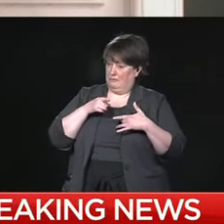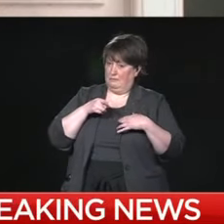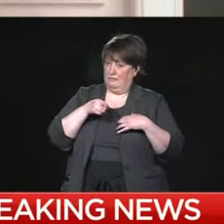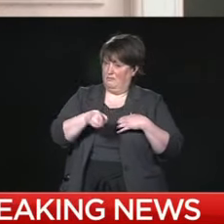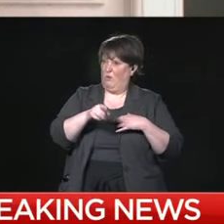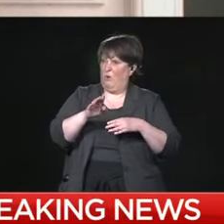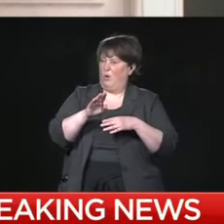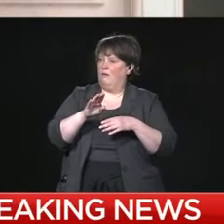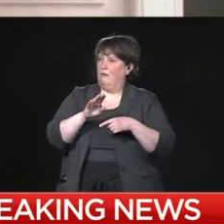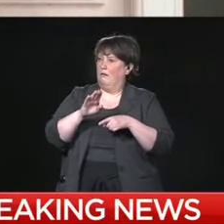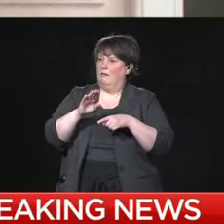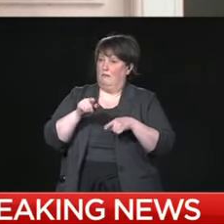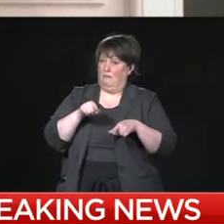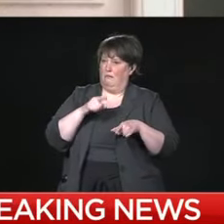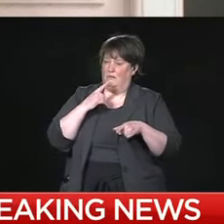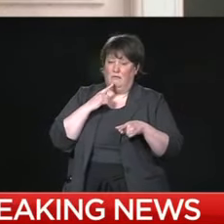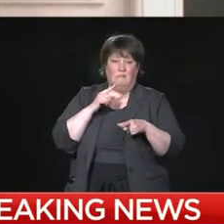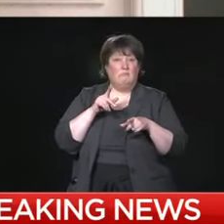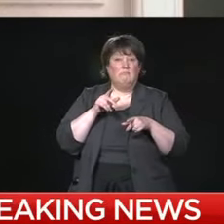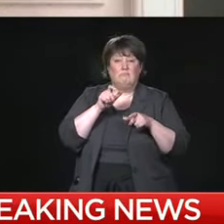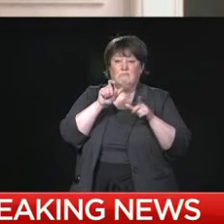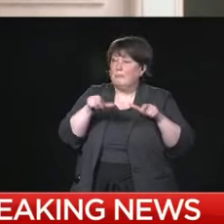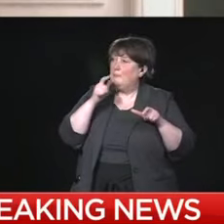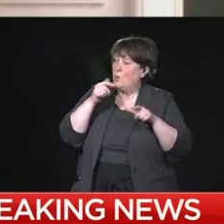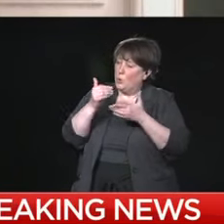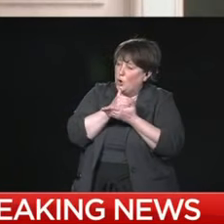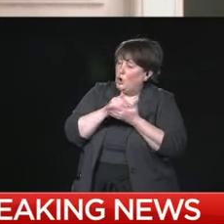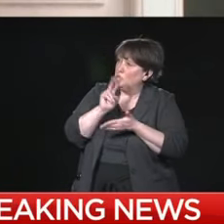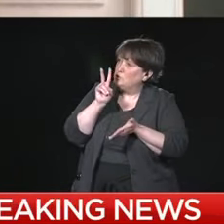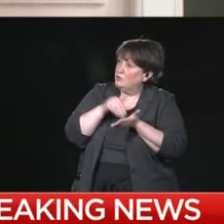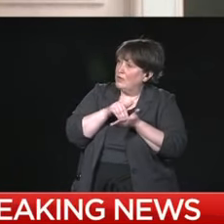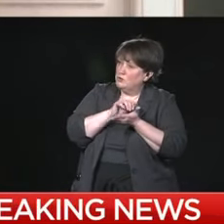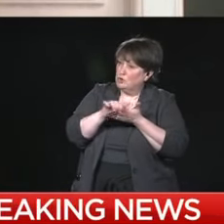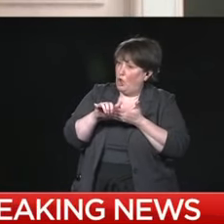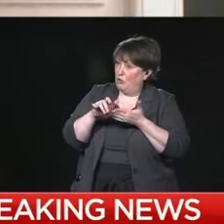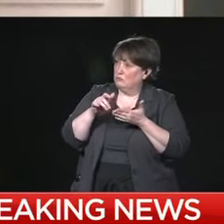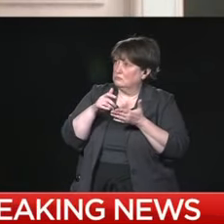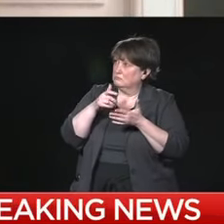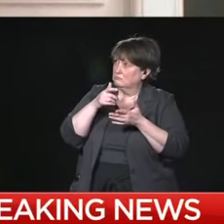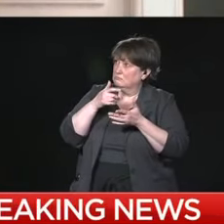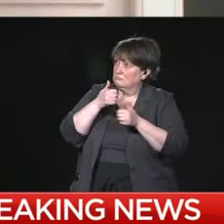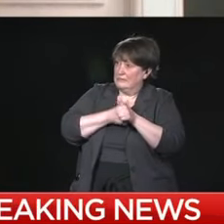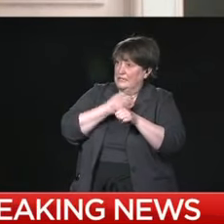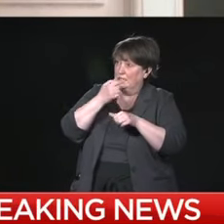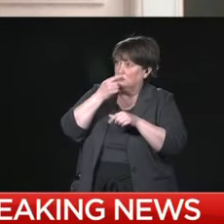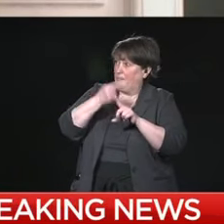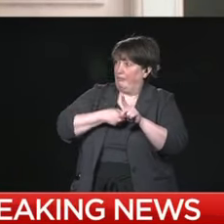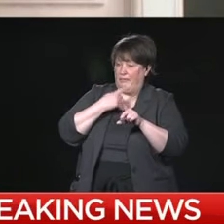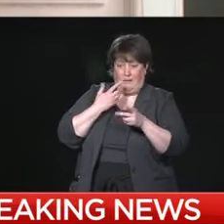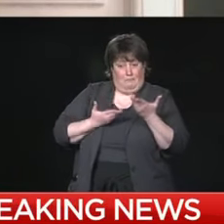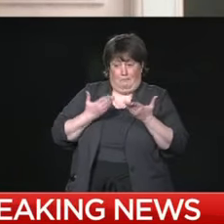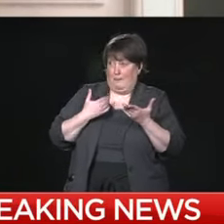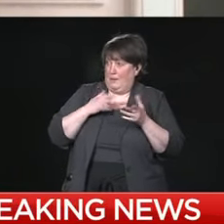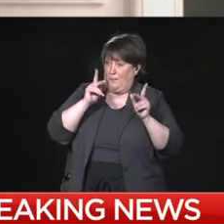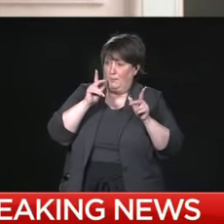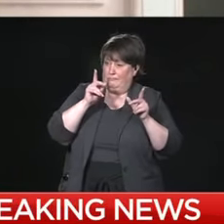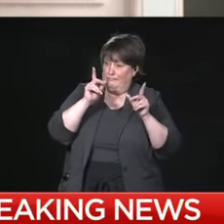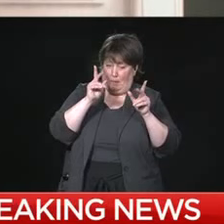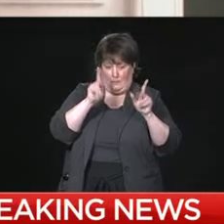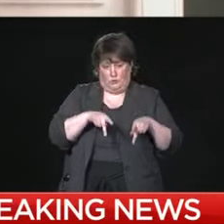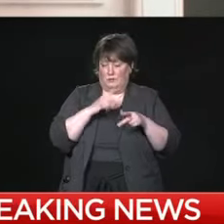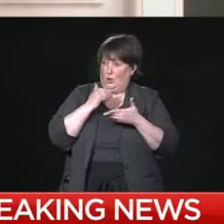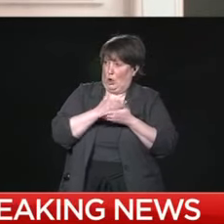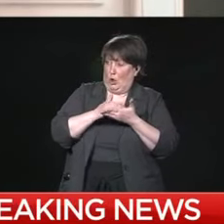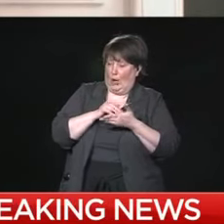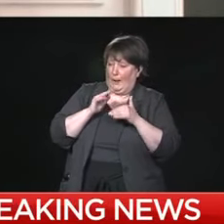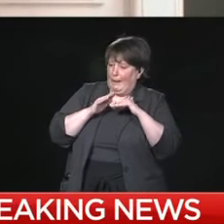is going to dissuade certain people, because it is actually more generous than working minimum wage? Isn't this going to